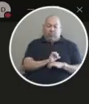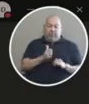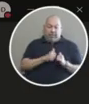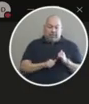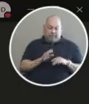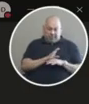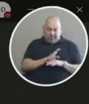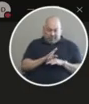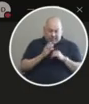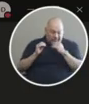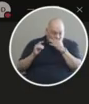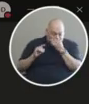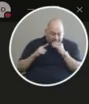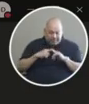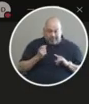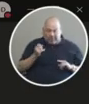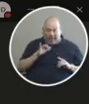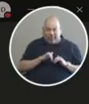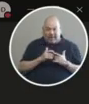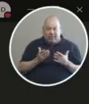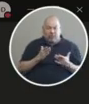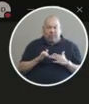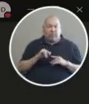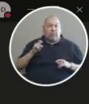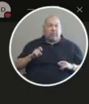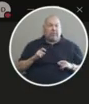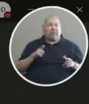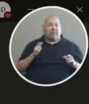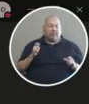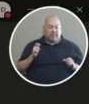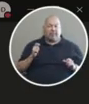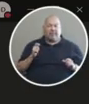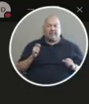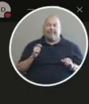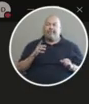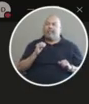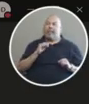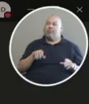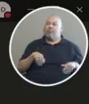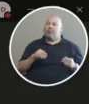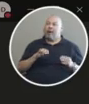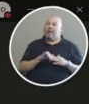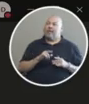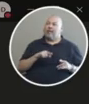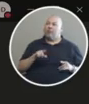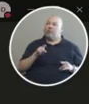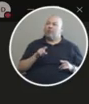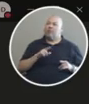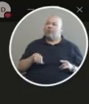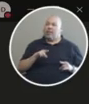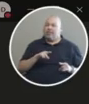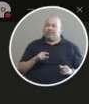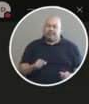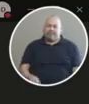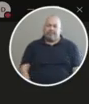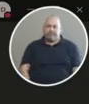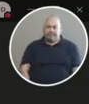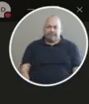these business owners and understanding how they can service their needs quickly and provide this relief to them.